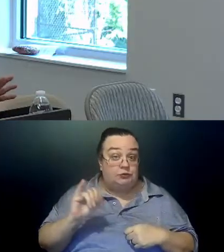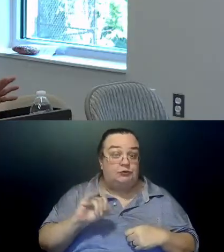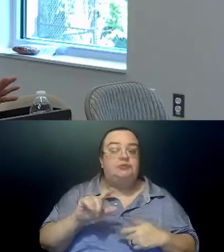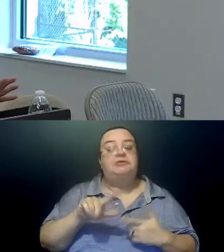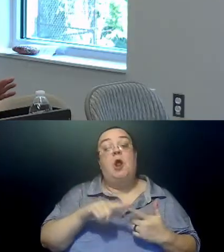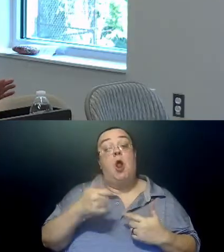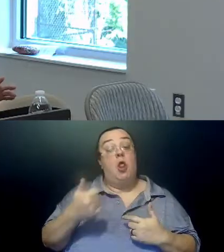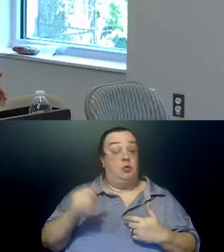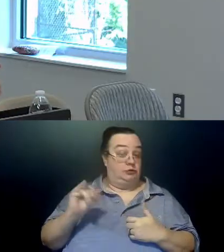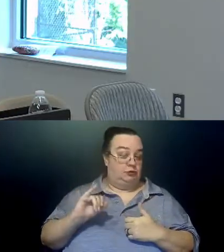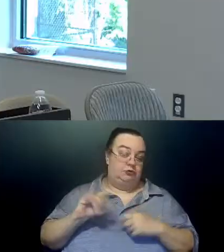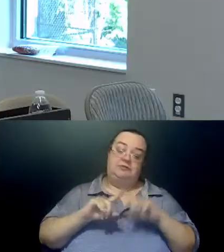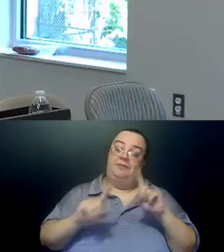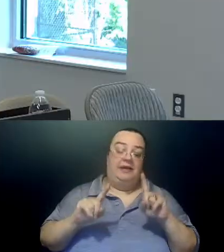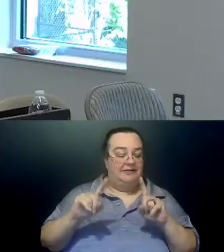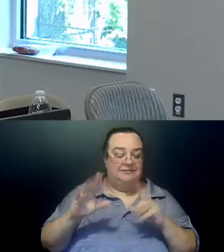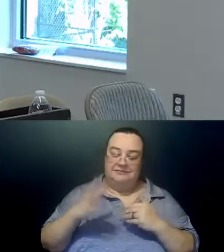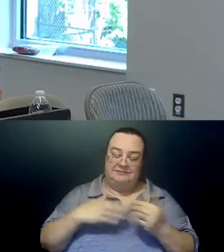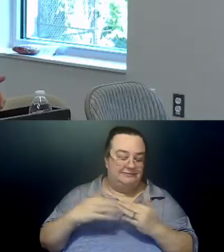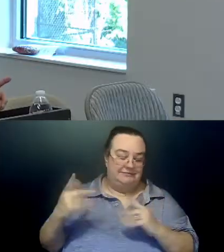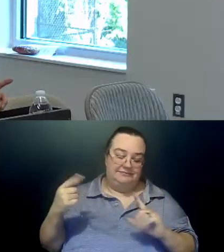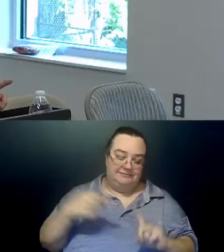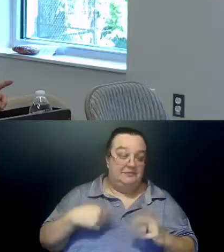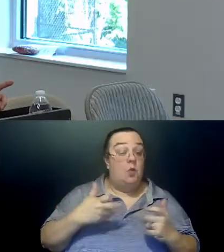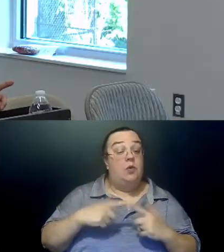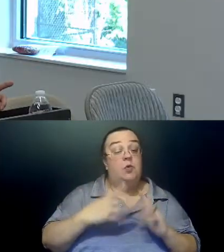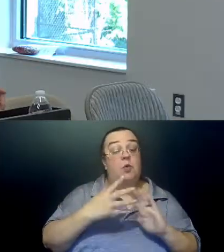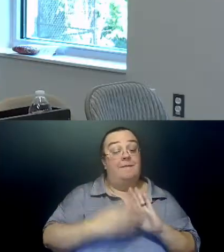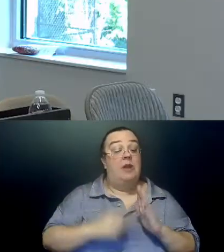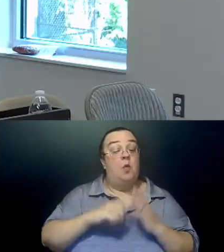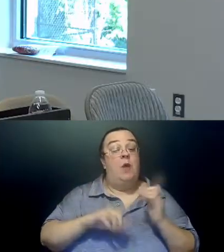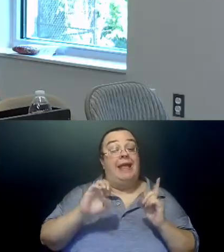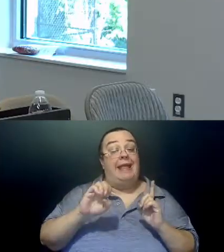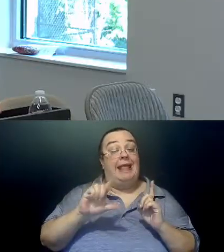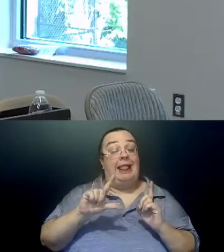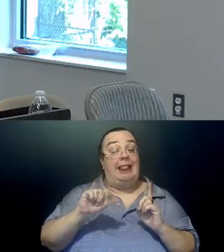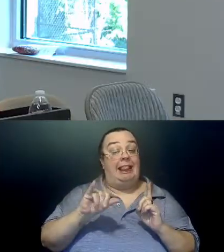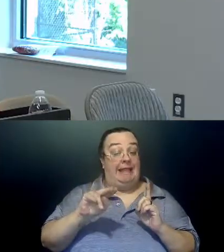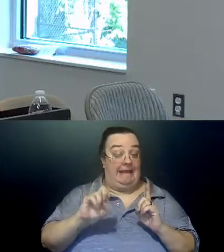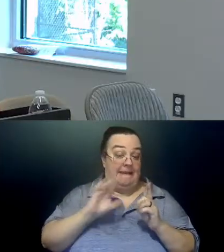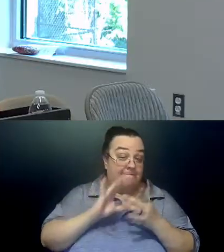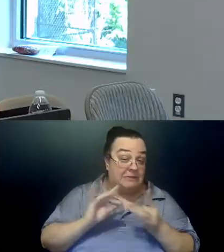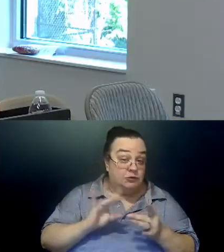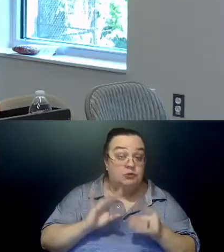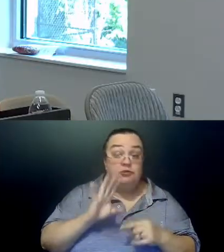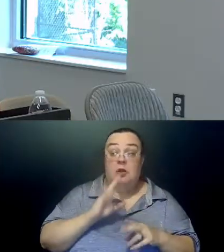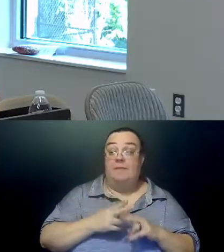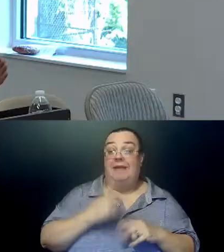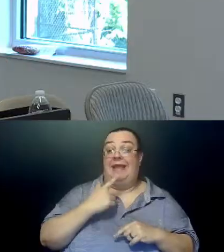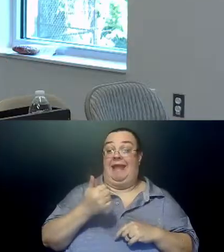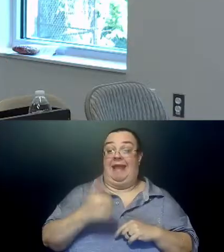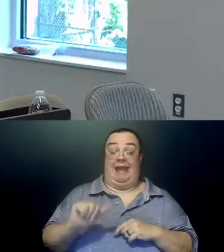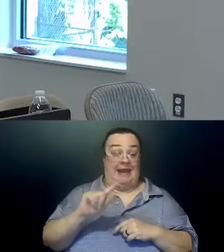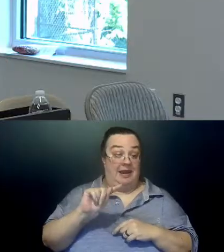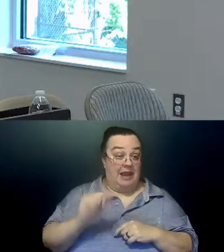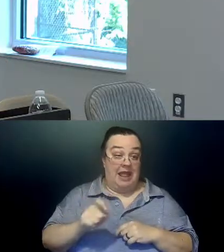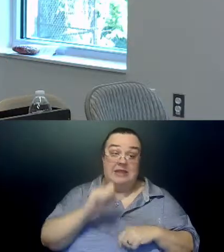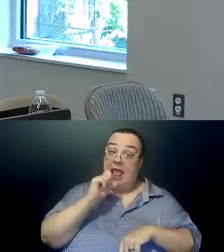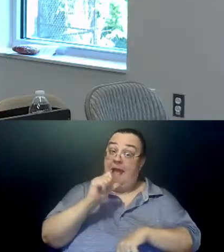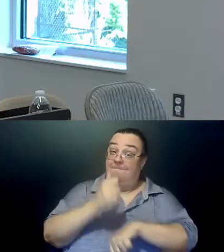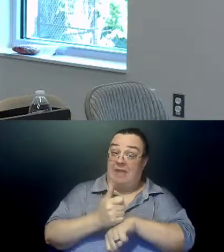insurance. But anyway, I want to echo what Elaine said about any tax would not be based upon what our property